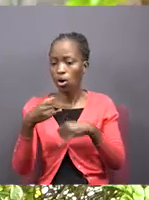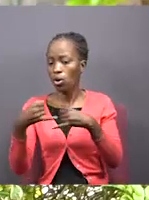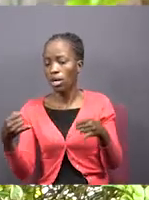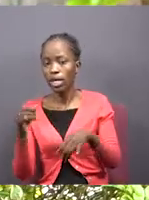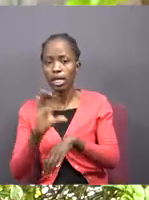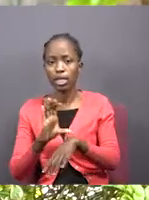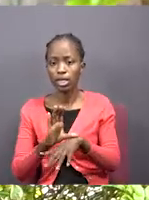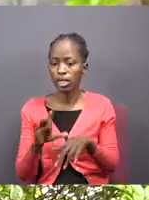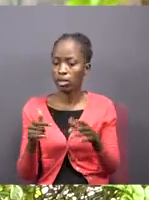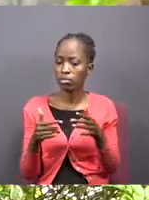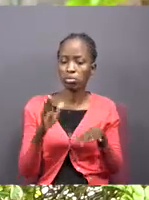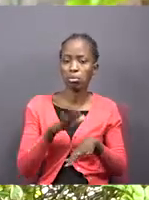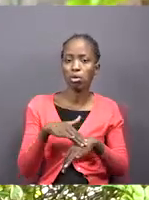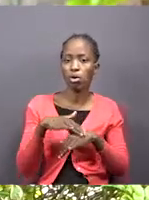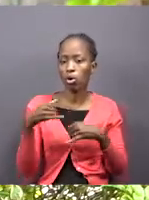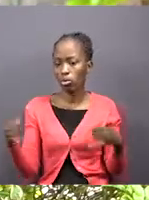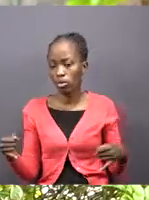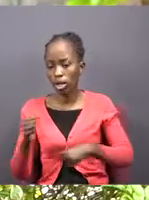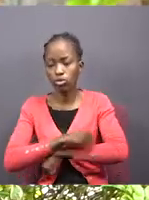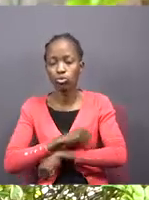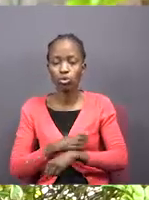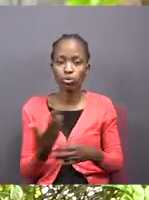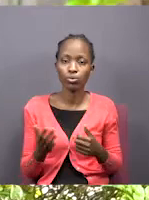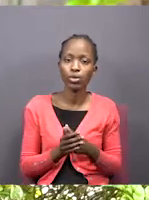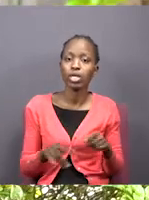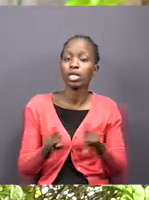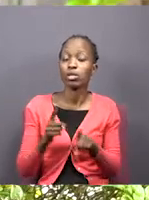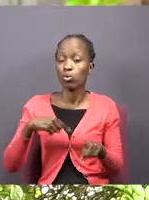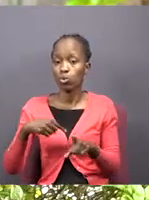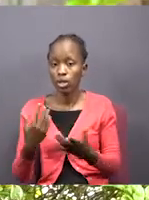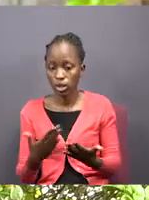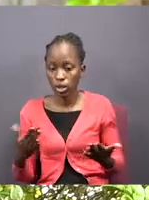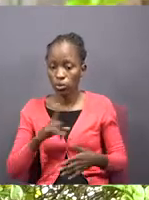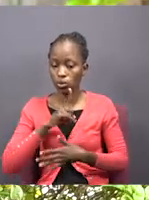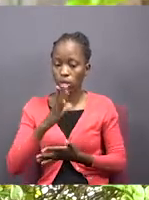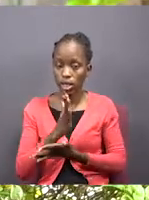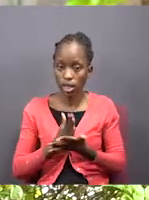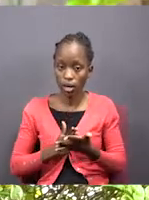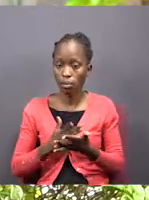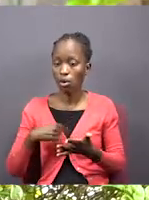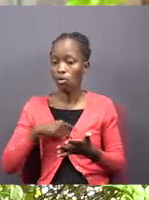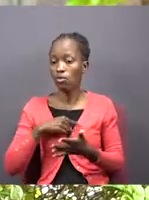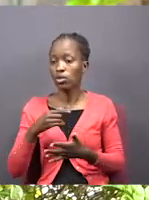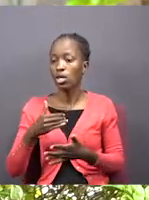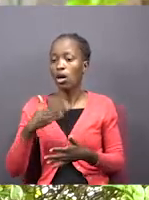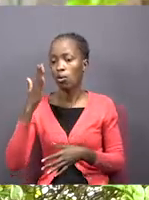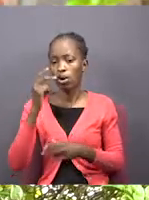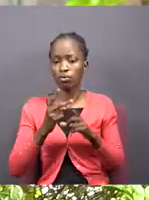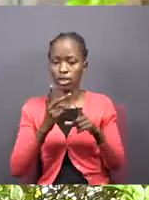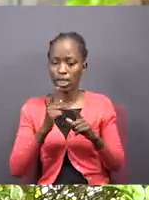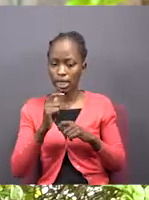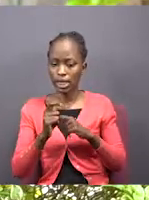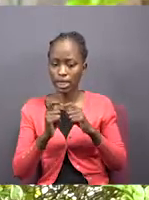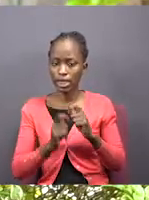online church, like what we do today. Thirdly, for even us children, I'm sure some of us have discovered talents